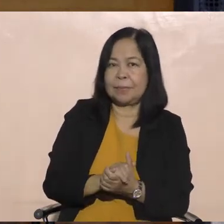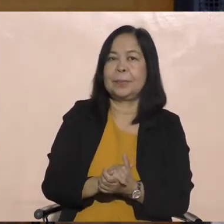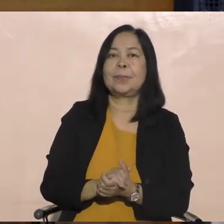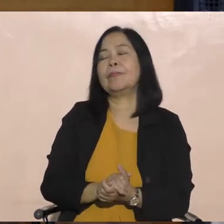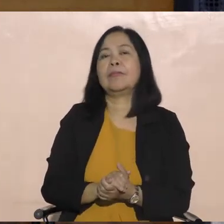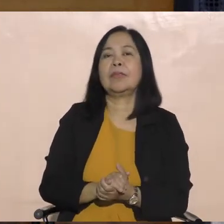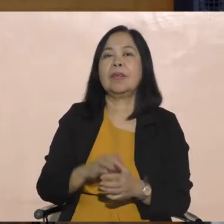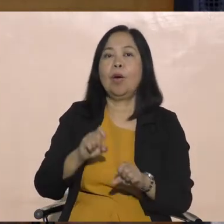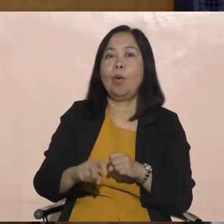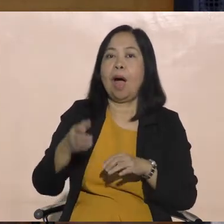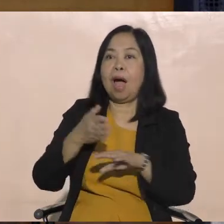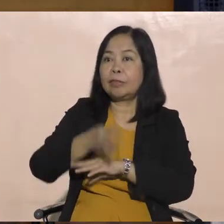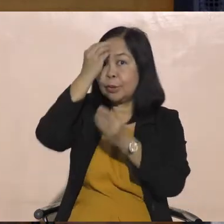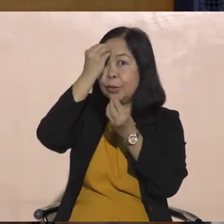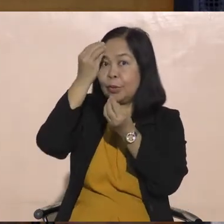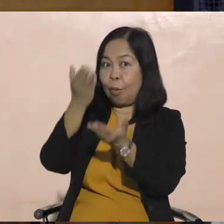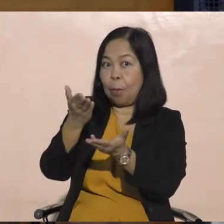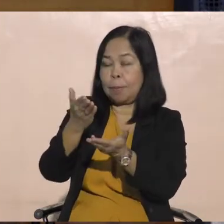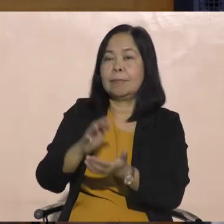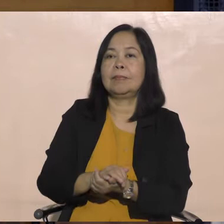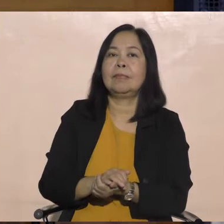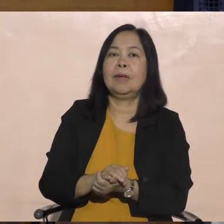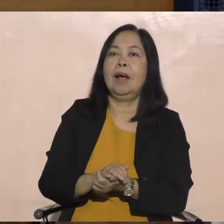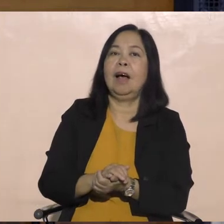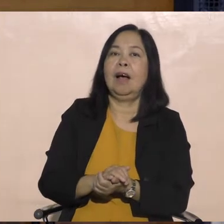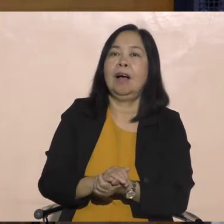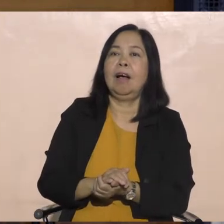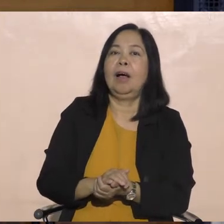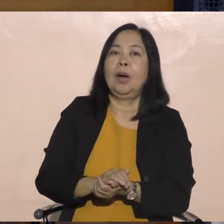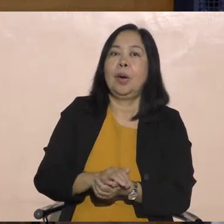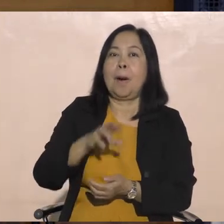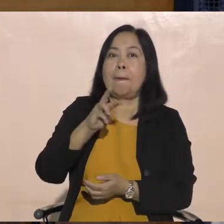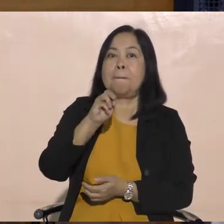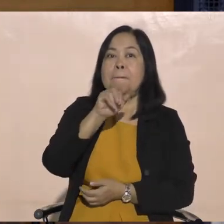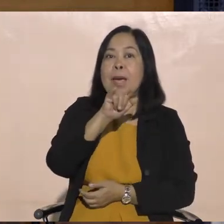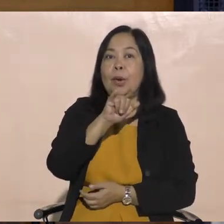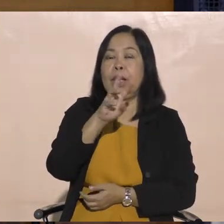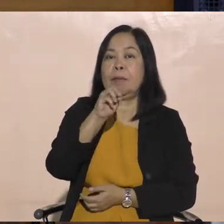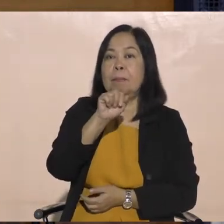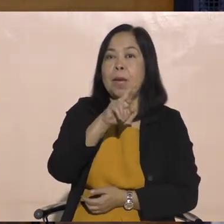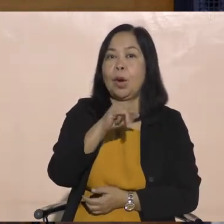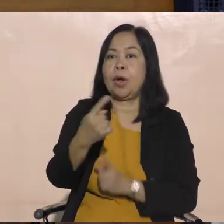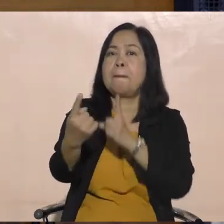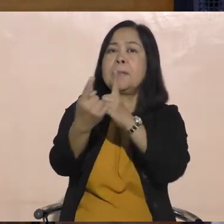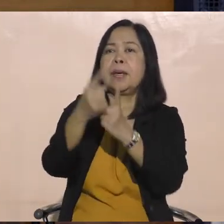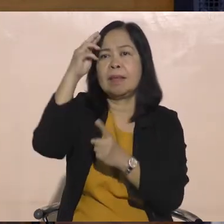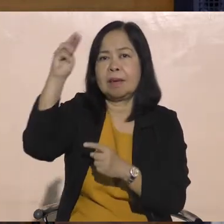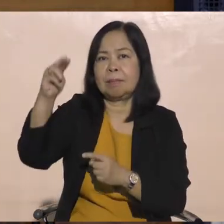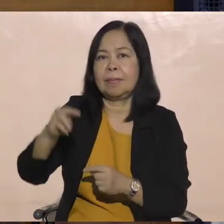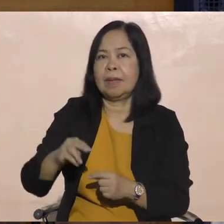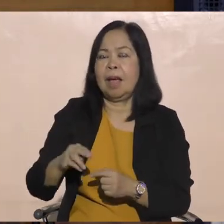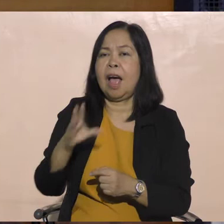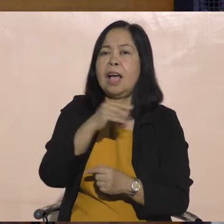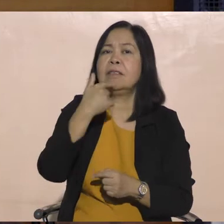Human nga gibalita nga namatay na si Lazarus mga kaigsunan, ingon si Jesus nga to sa mga disciples, "I was glad I was not